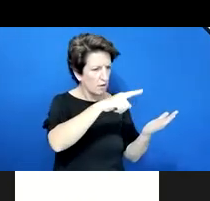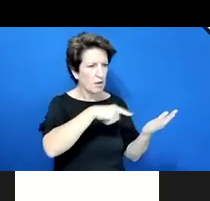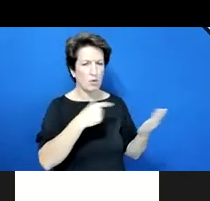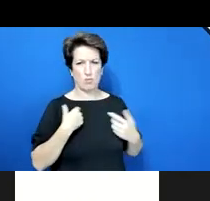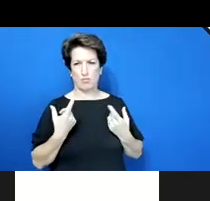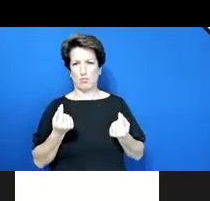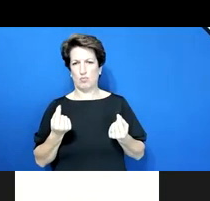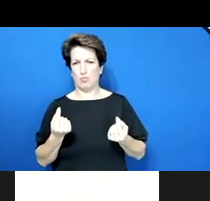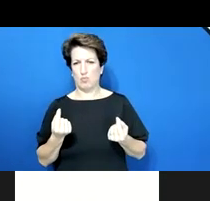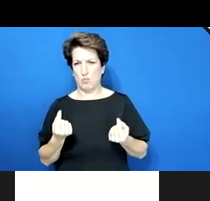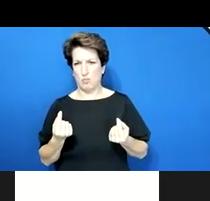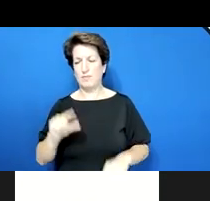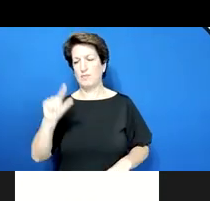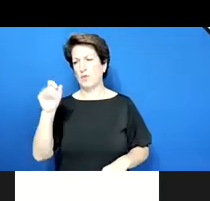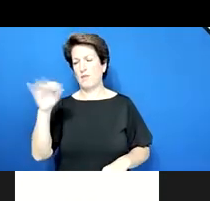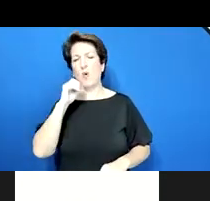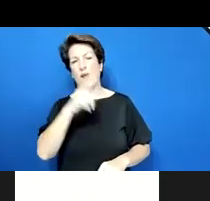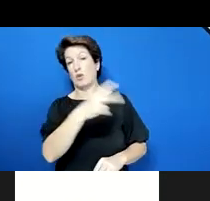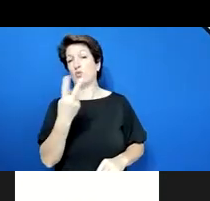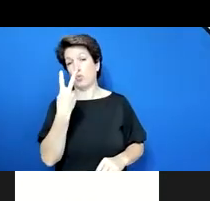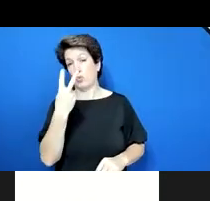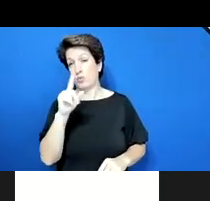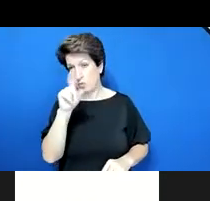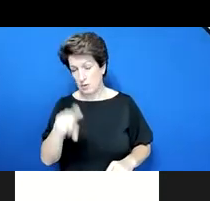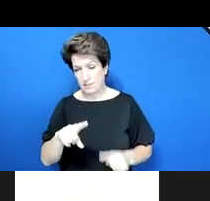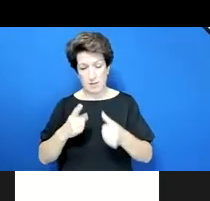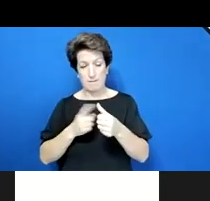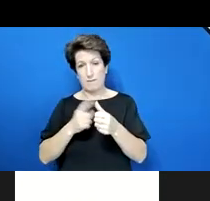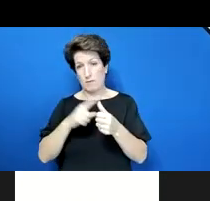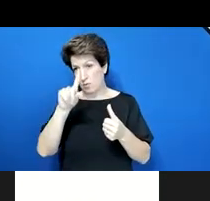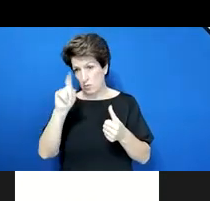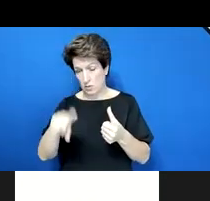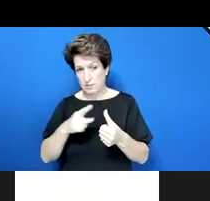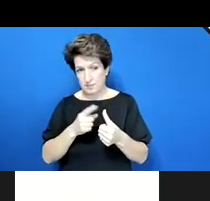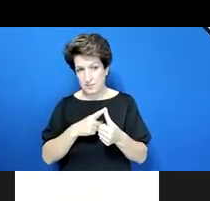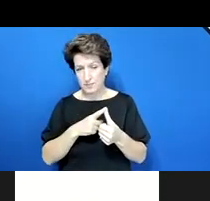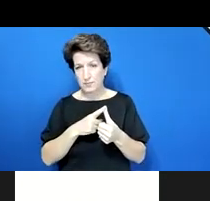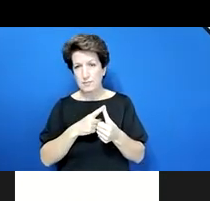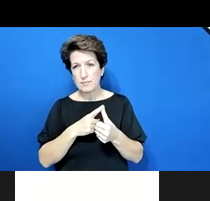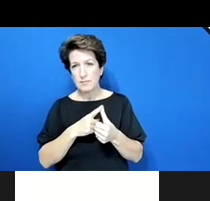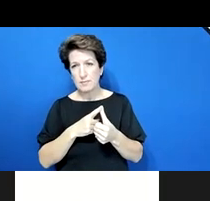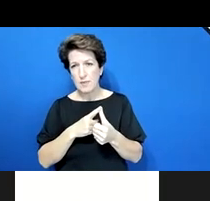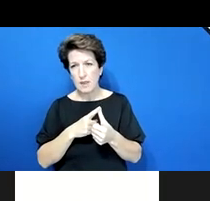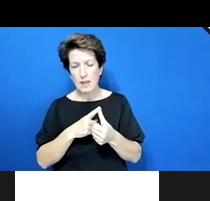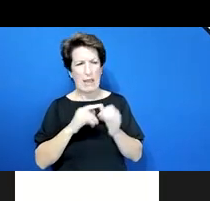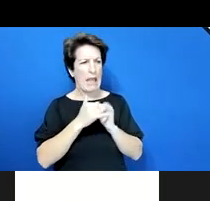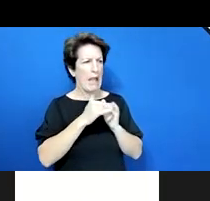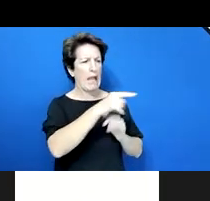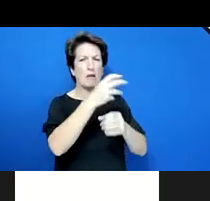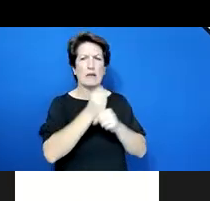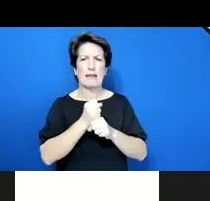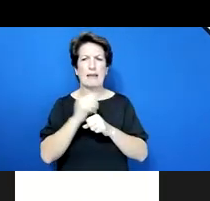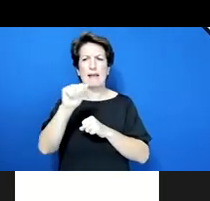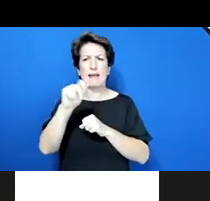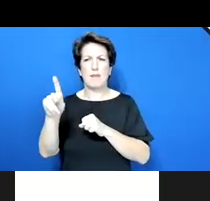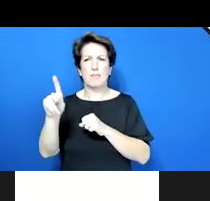Well, okay, that's two questions there. So I think the first question, is essentially how do we access that app? And it's very similar